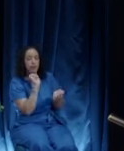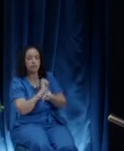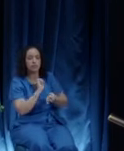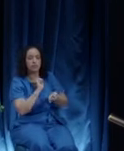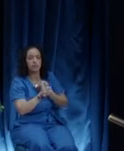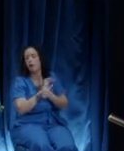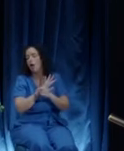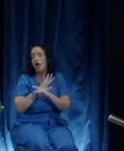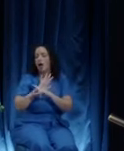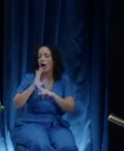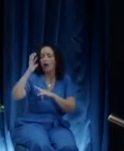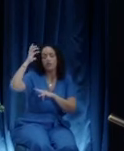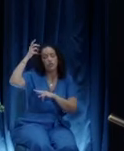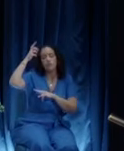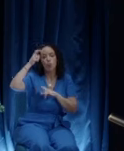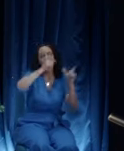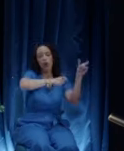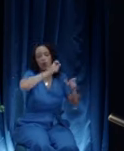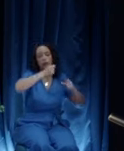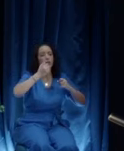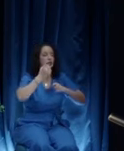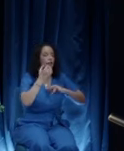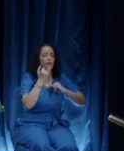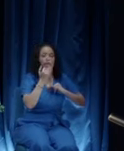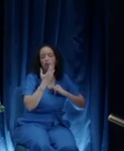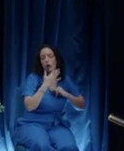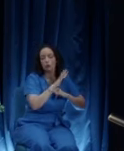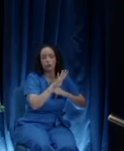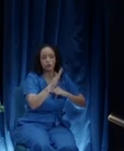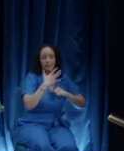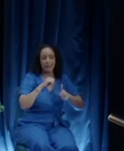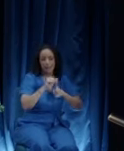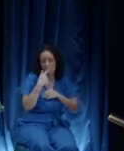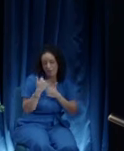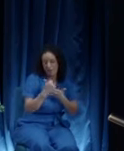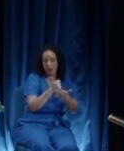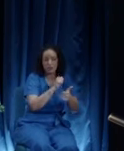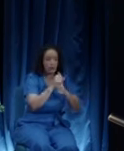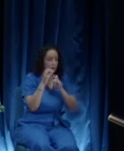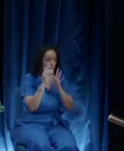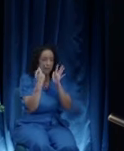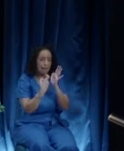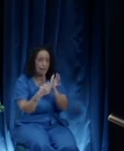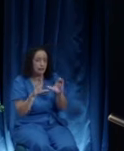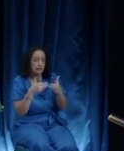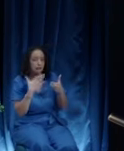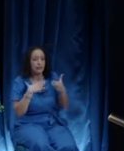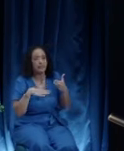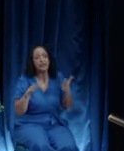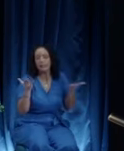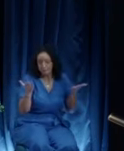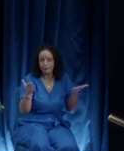royals' fault, it's their advisors. Yes, if only they had better advisors, or, you know, a better PR team or a better communications team or something. It's just the same as saying they've got the